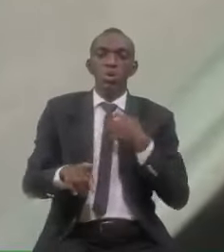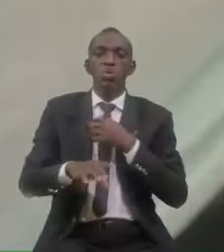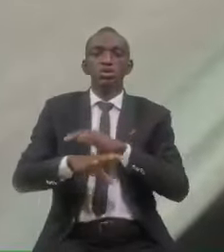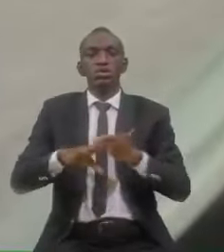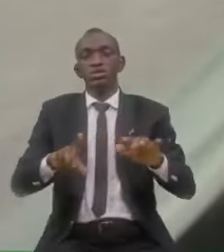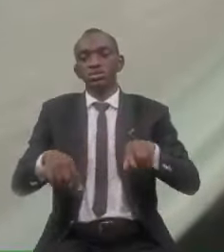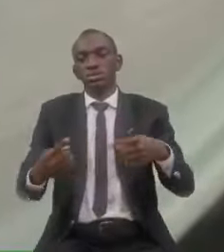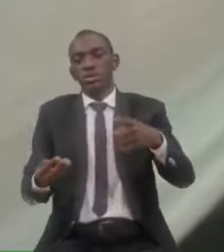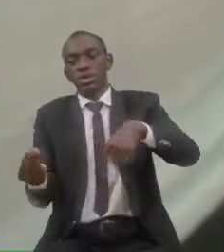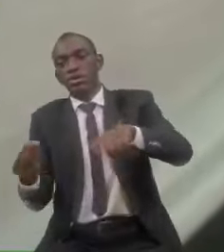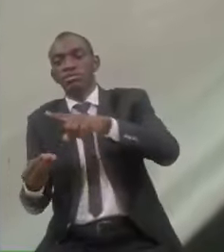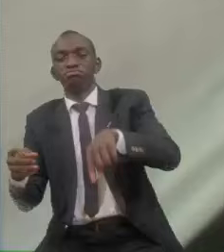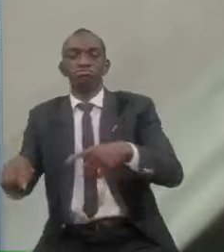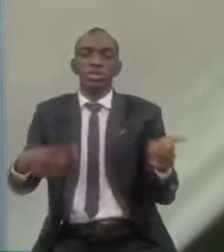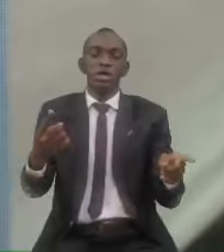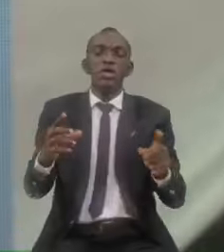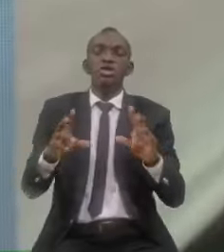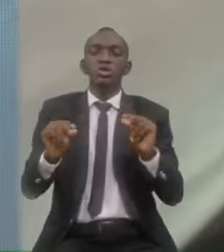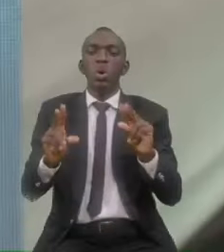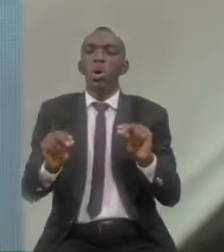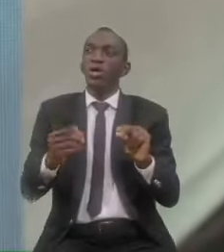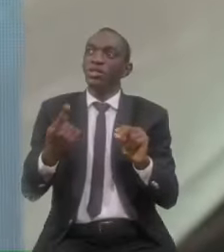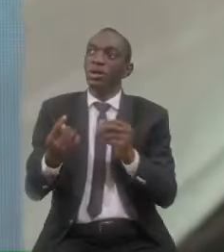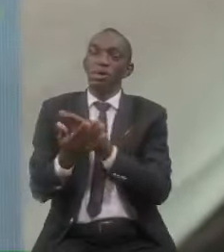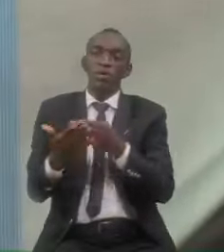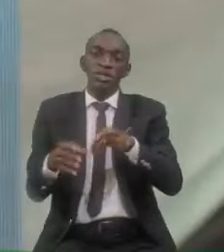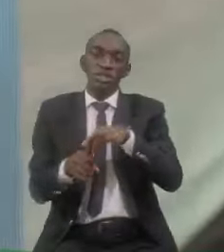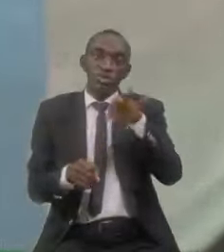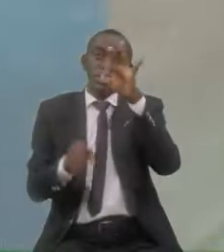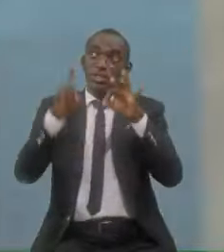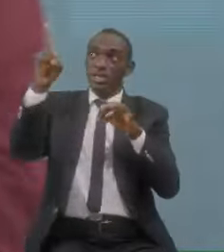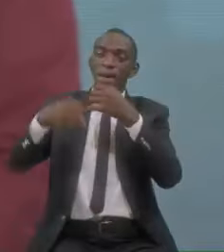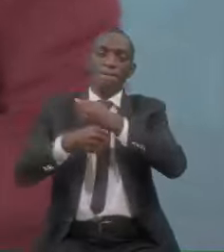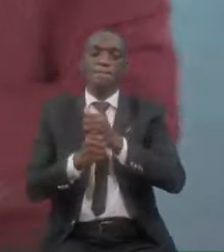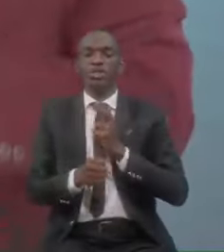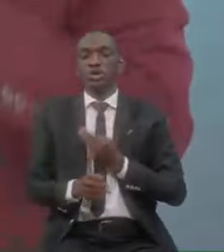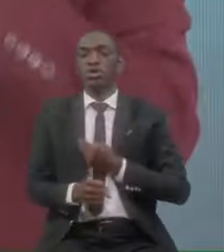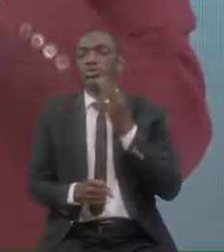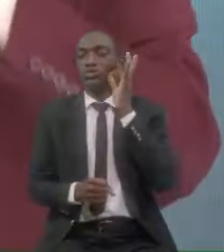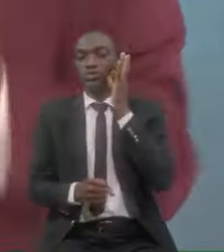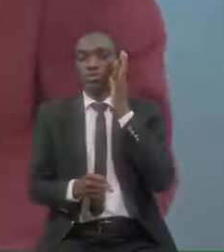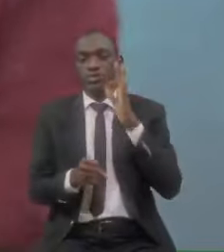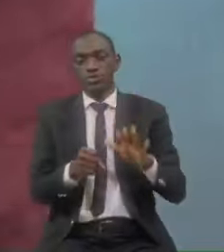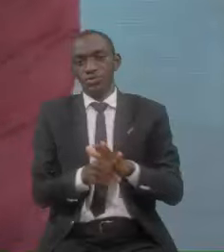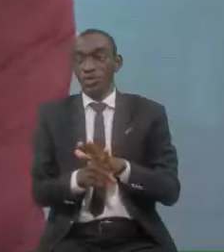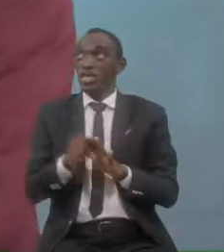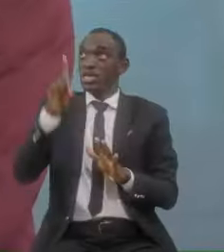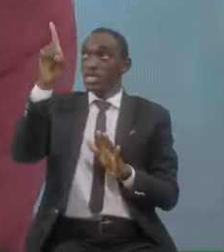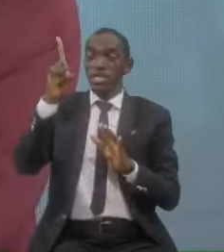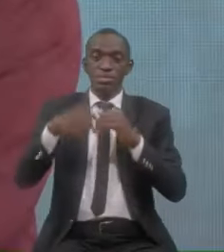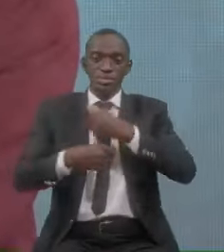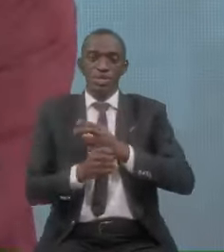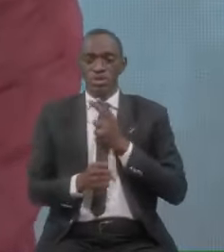the Holy Ghost that makes us fruitful. It's the Holy Ghost that makes us say, my heart